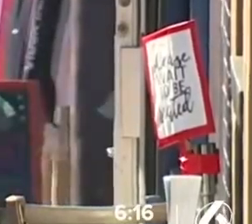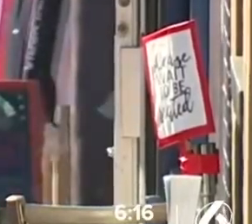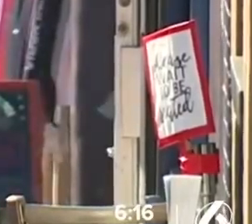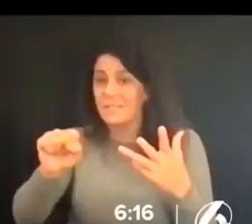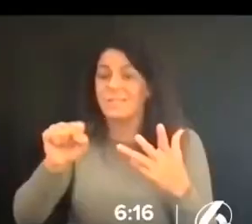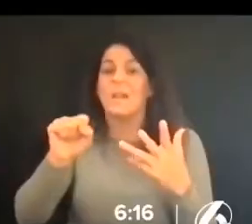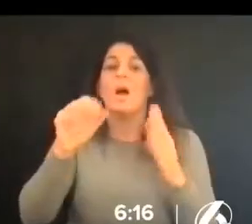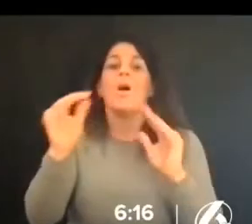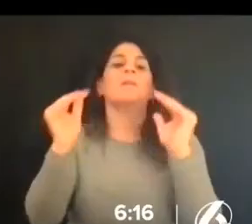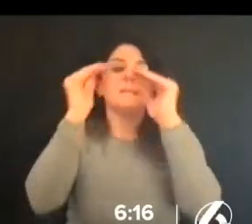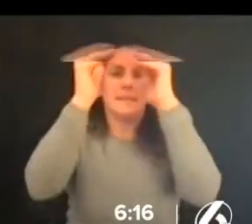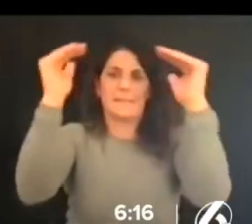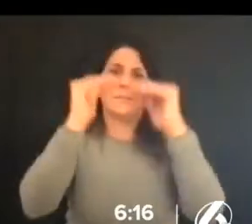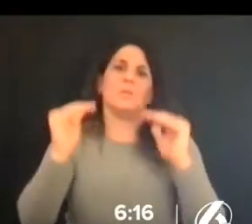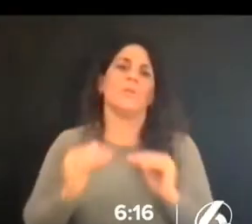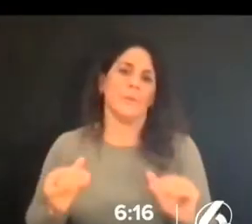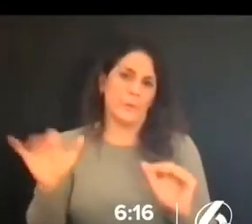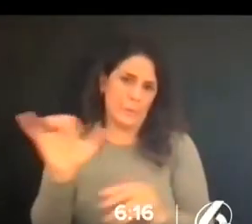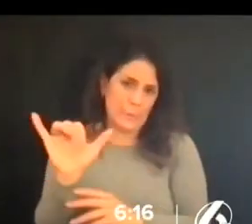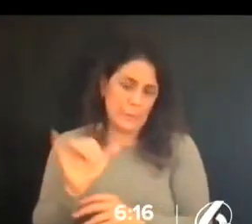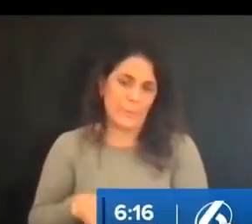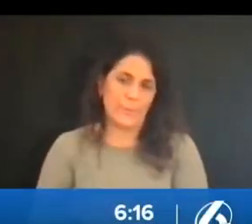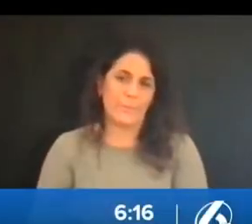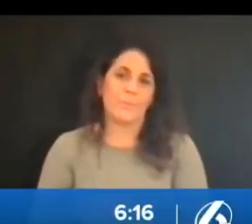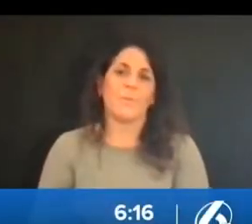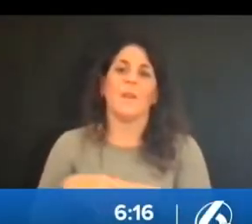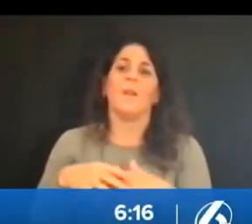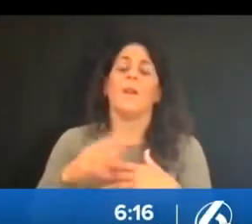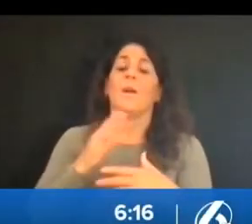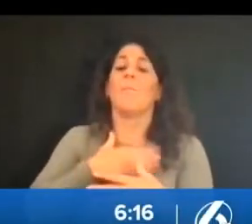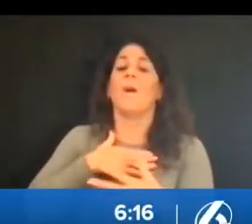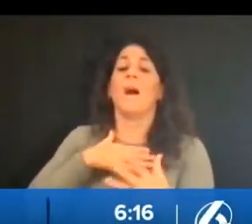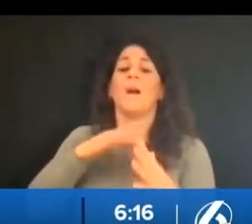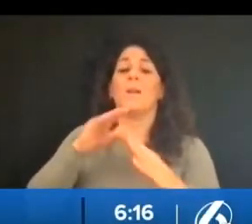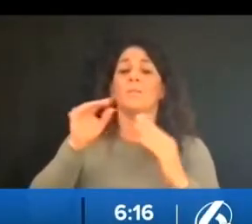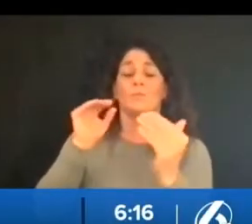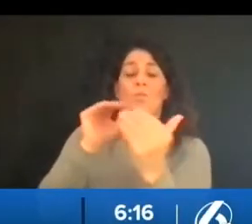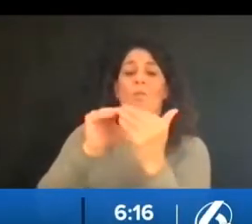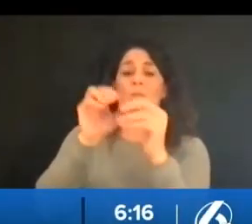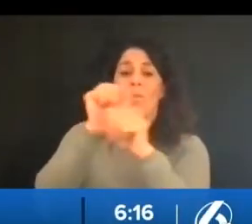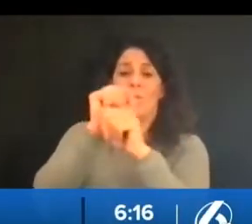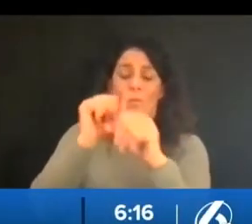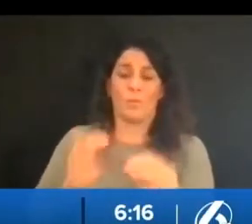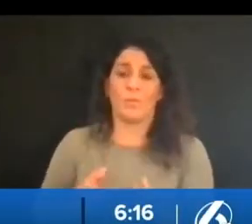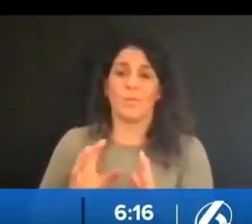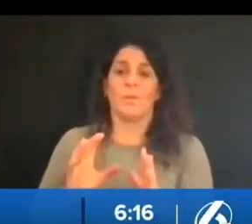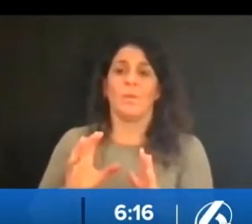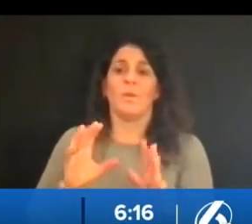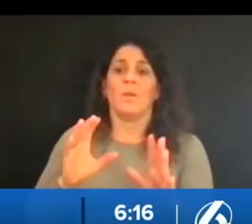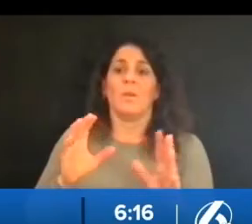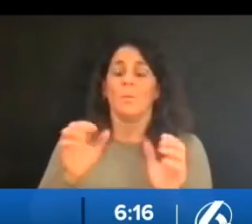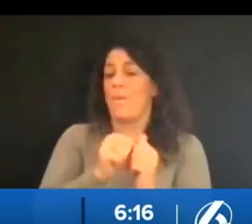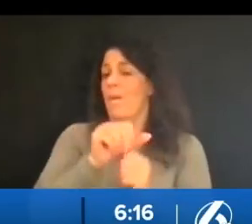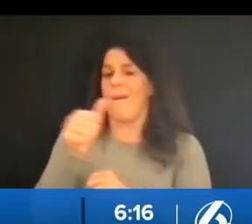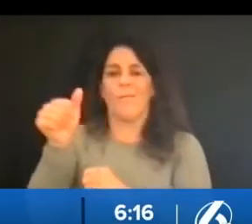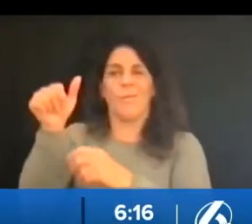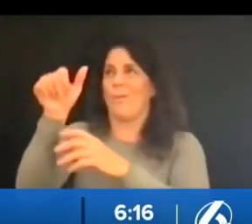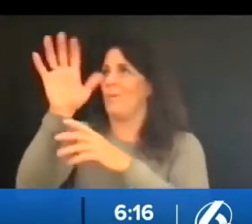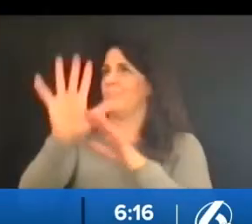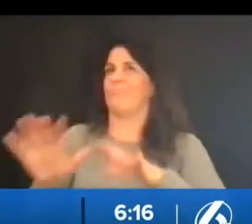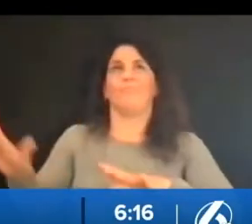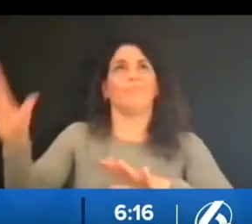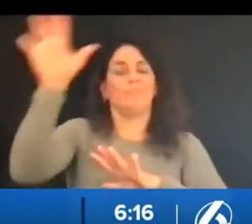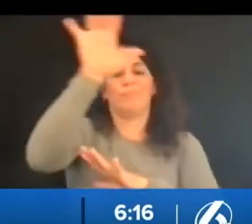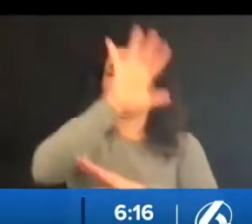live here. I join my colleagues in other jurisdictions in saying that whatever